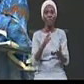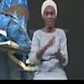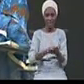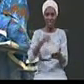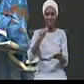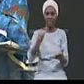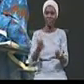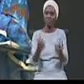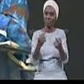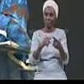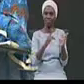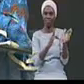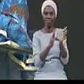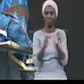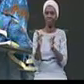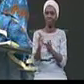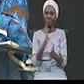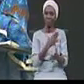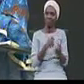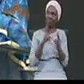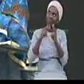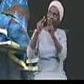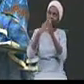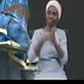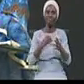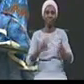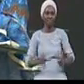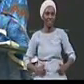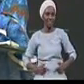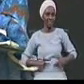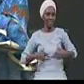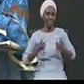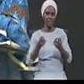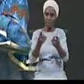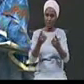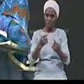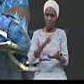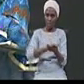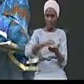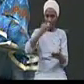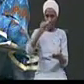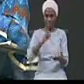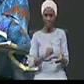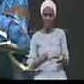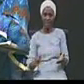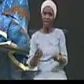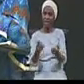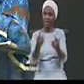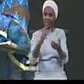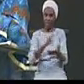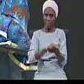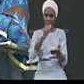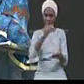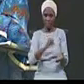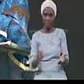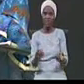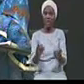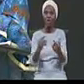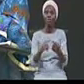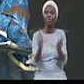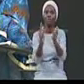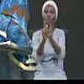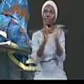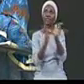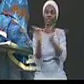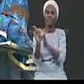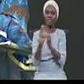Come to Jesus, look and live. Come believing, come believing.